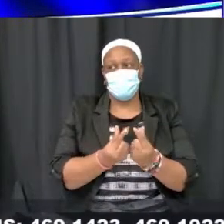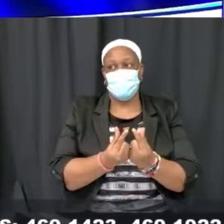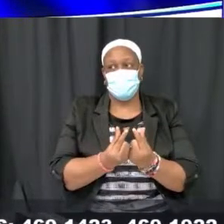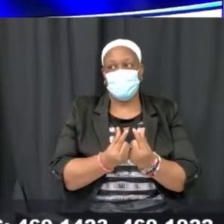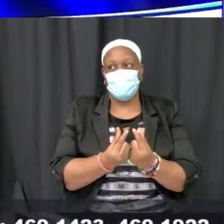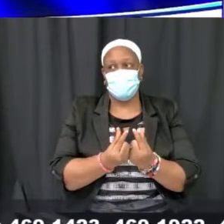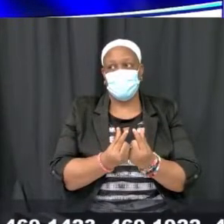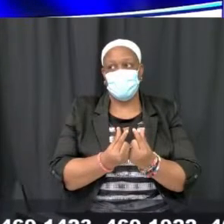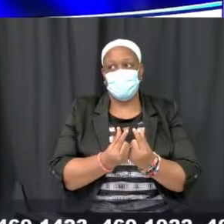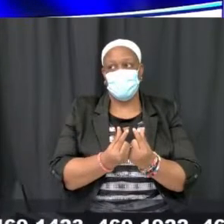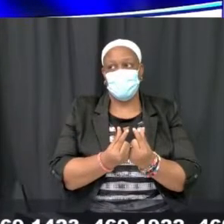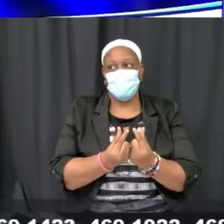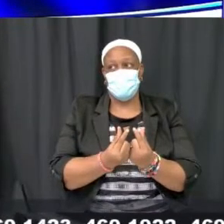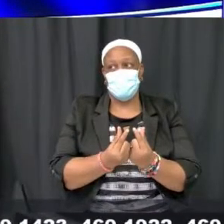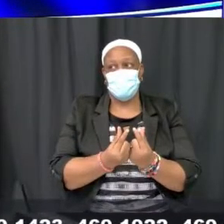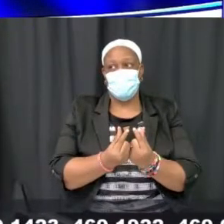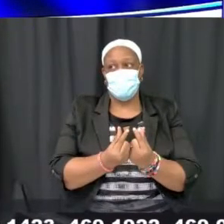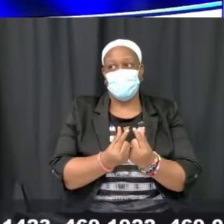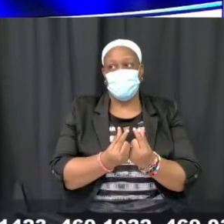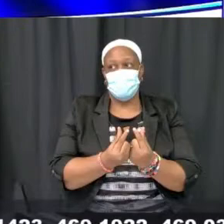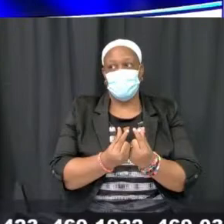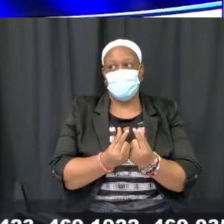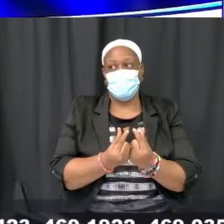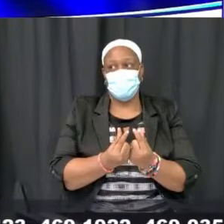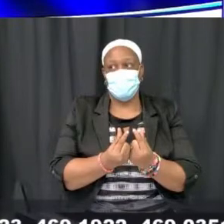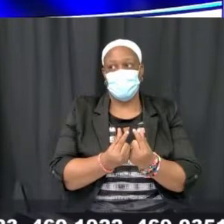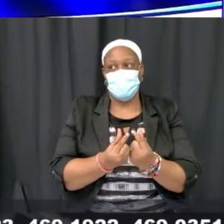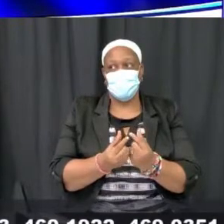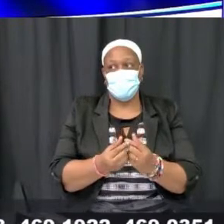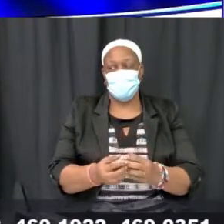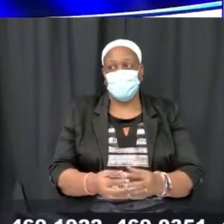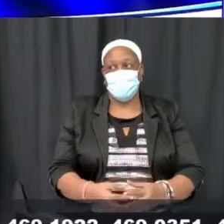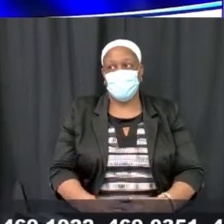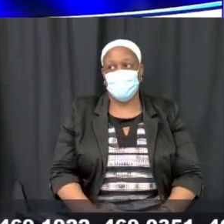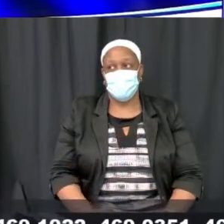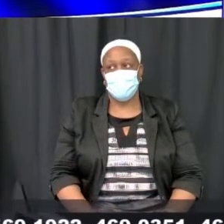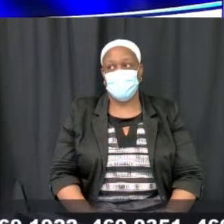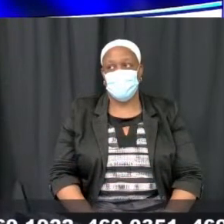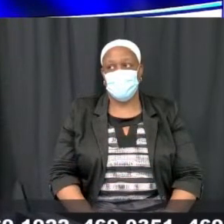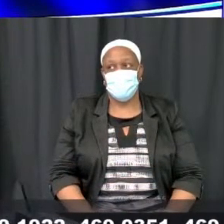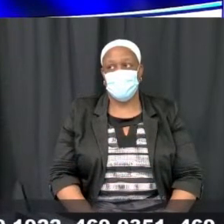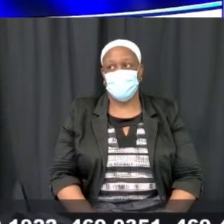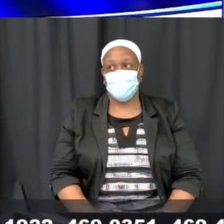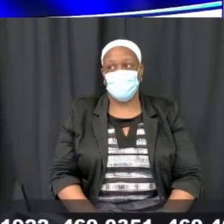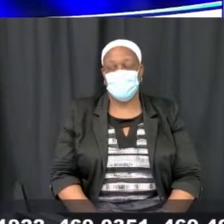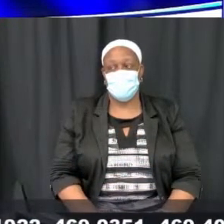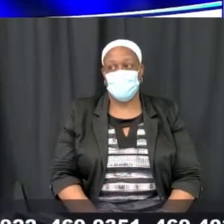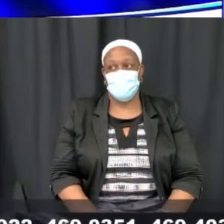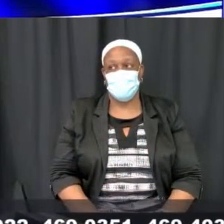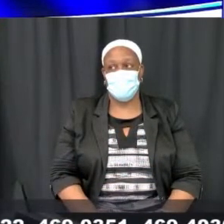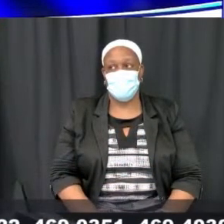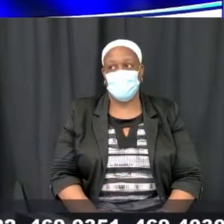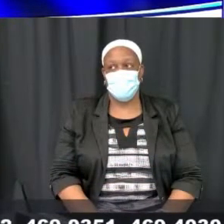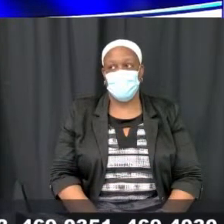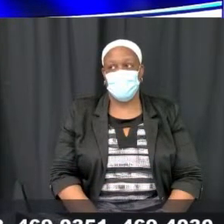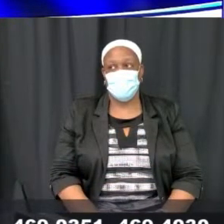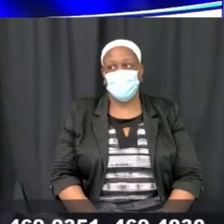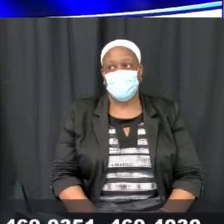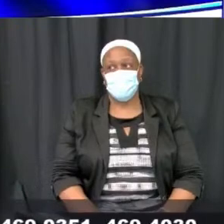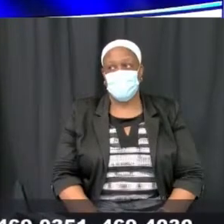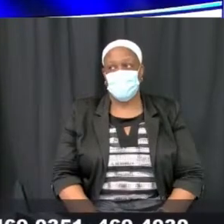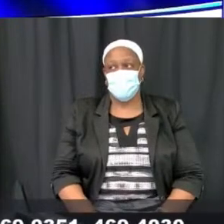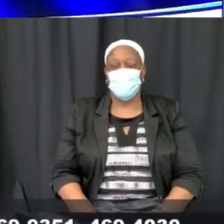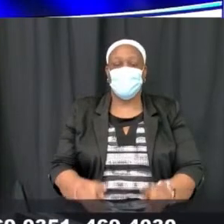The Ministry, the National COVID Task Force and the Commissioner of